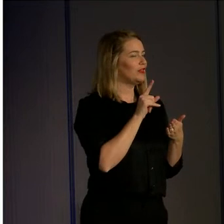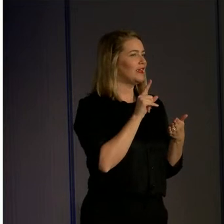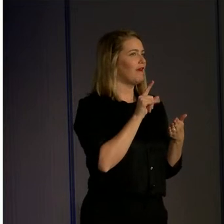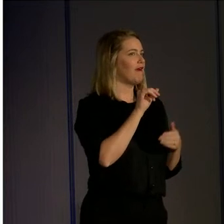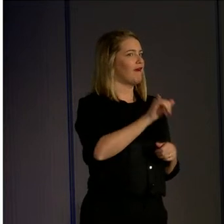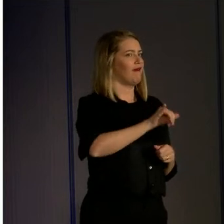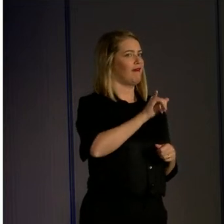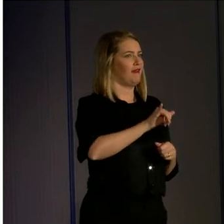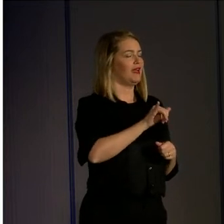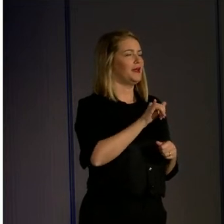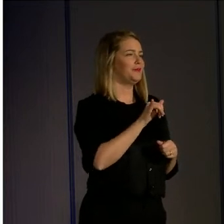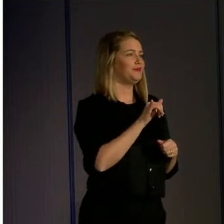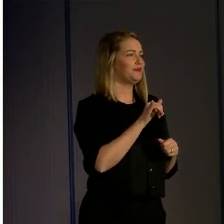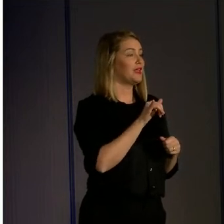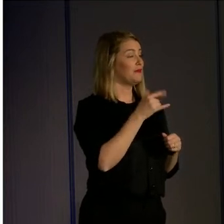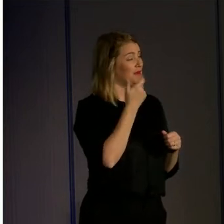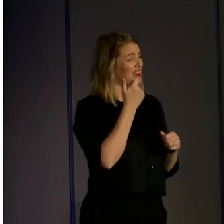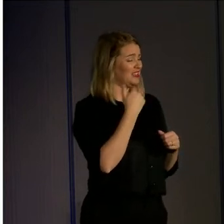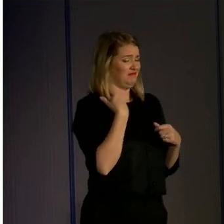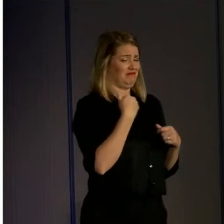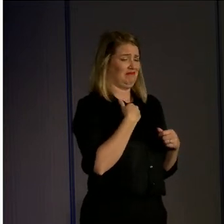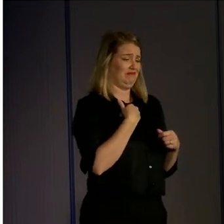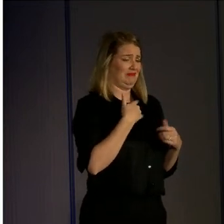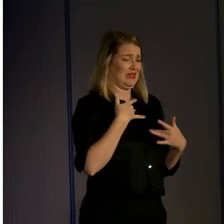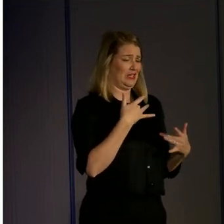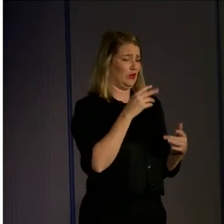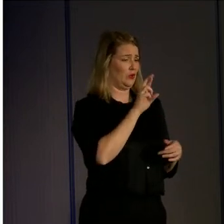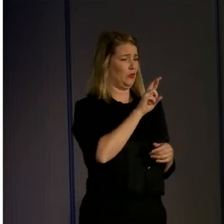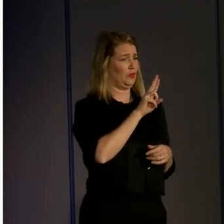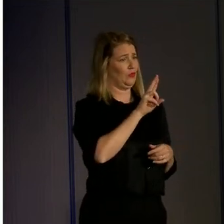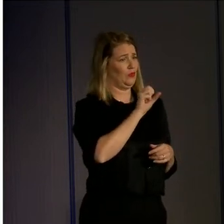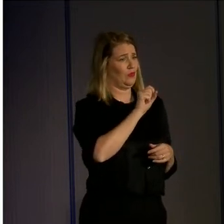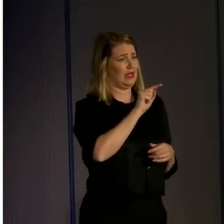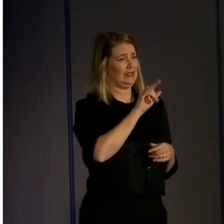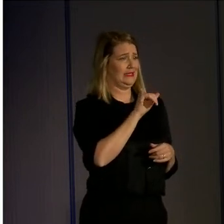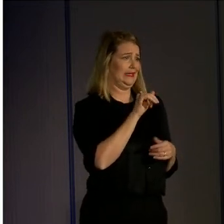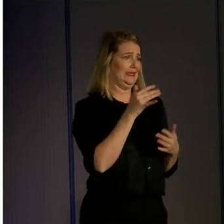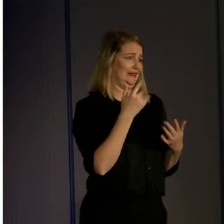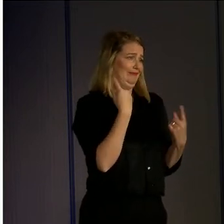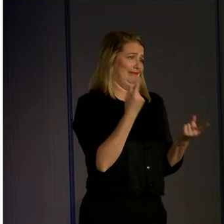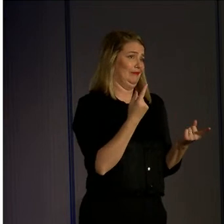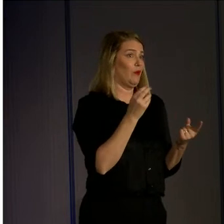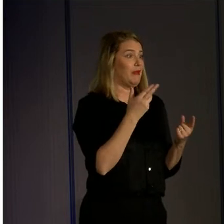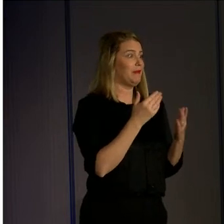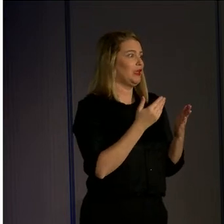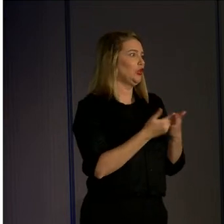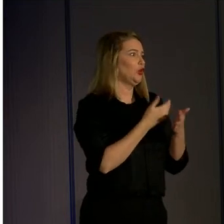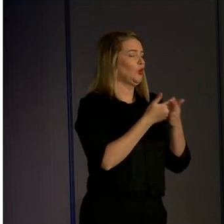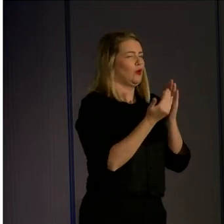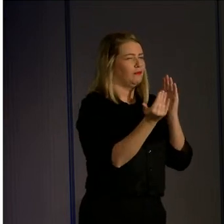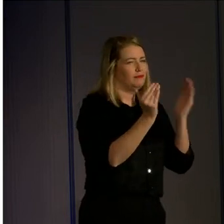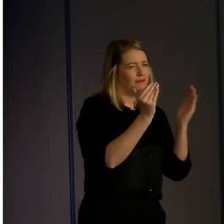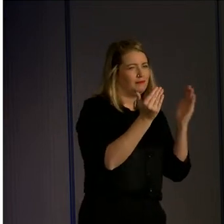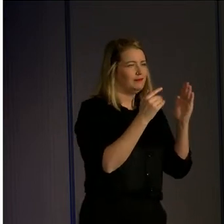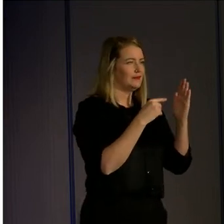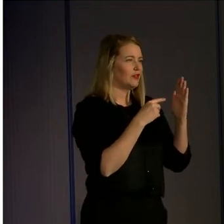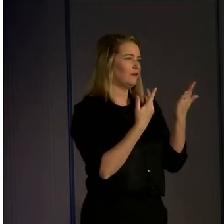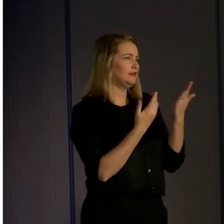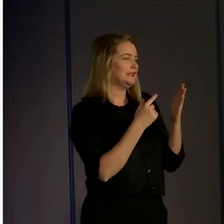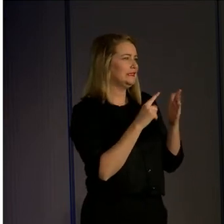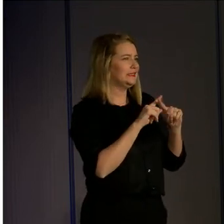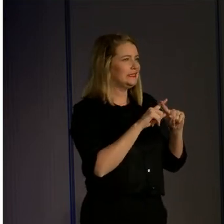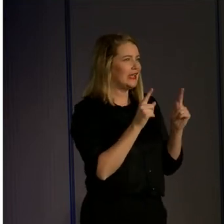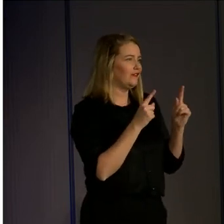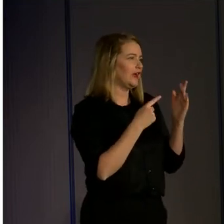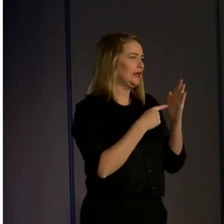just because you get rusty or you might want to find a new metaphor to use or a new technique to train people on something. So